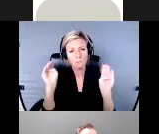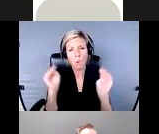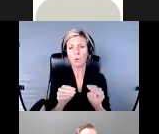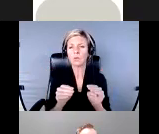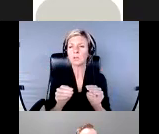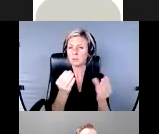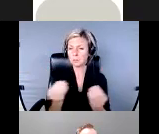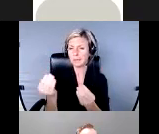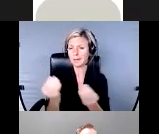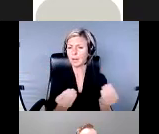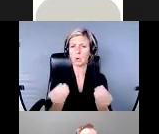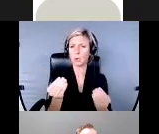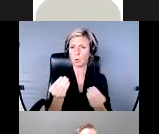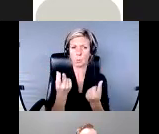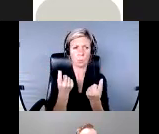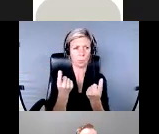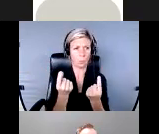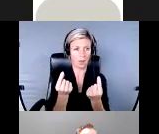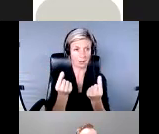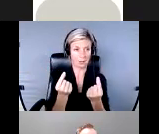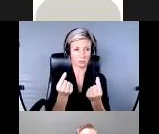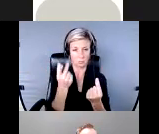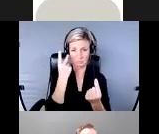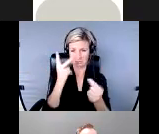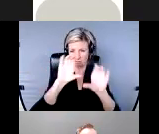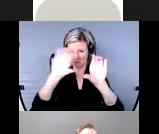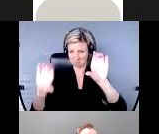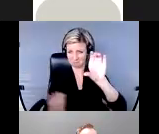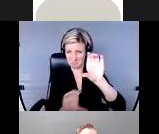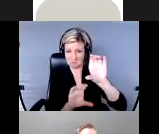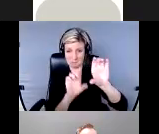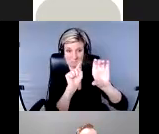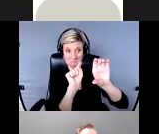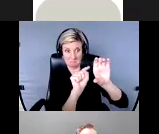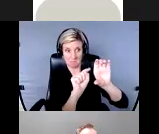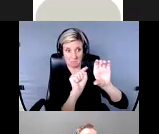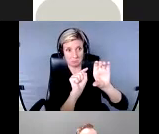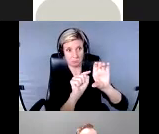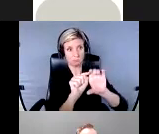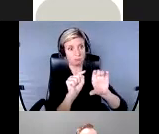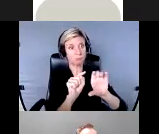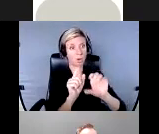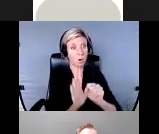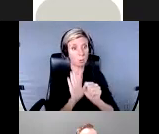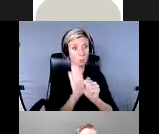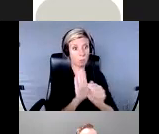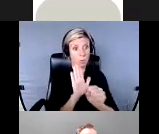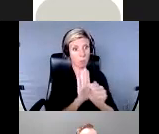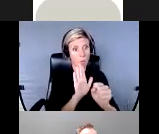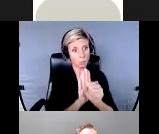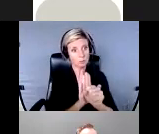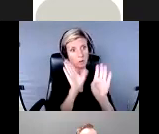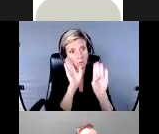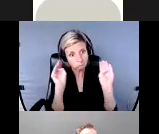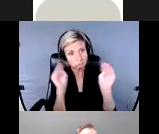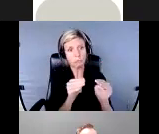the optimum regard for the older person at its center. This is too a little bit controversial, right? Because why